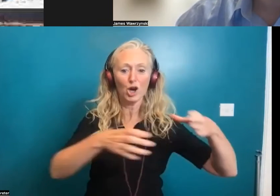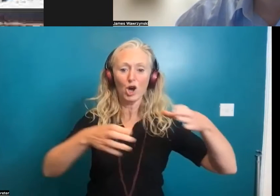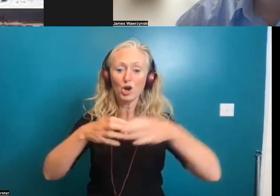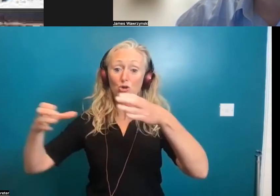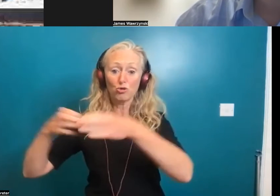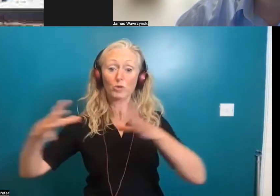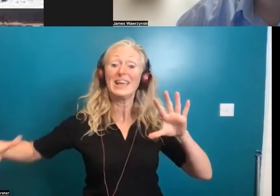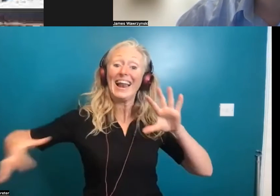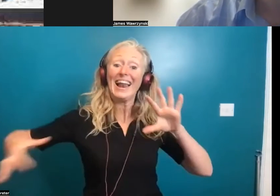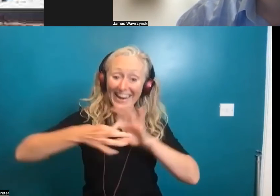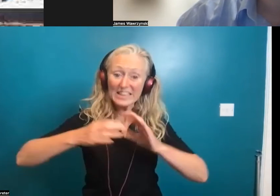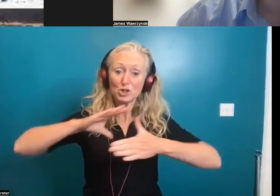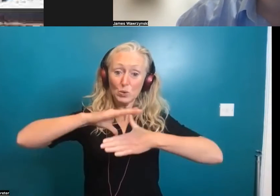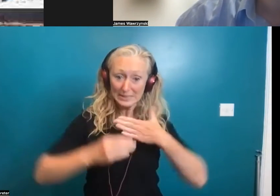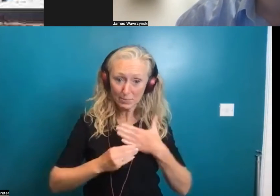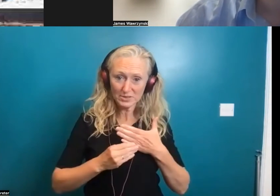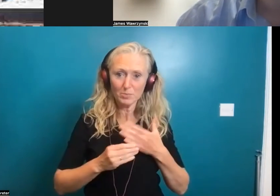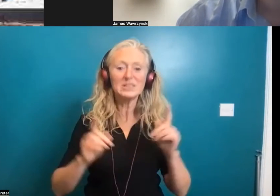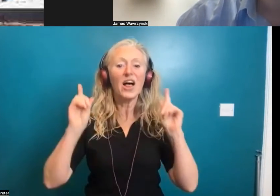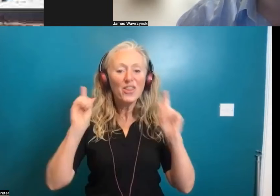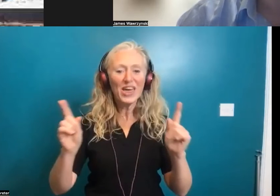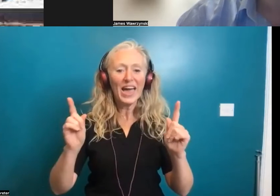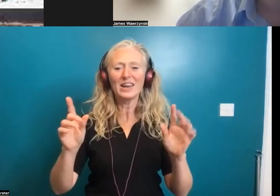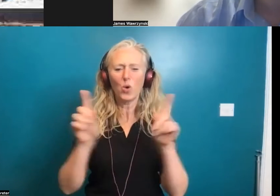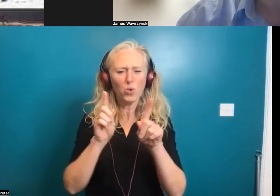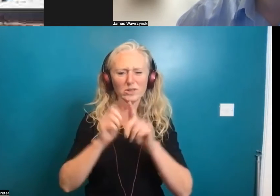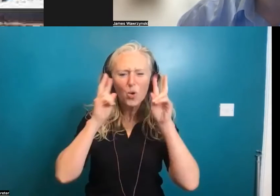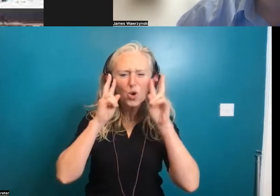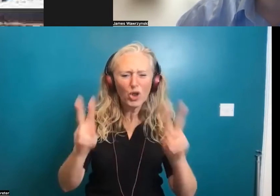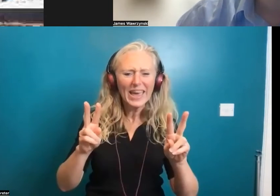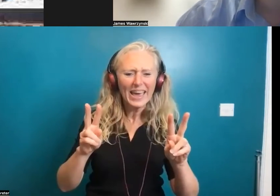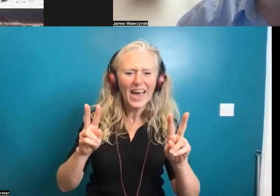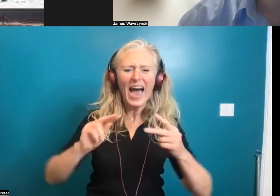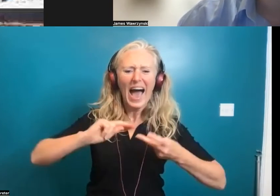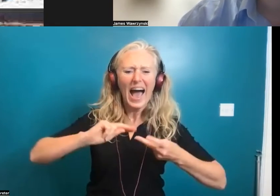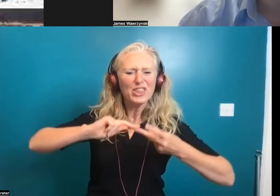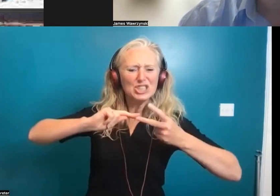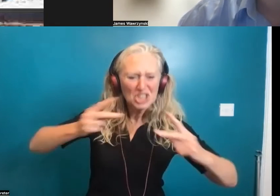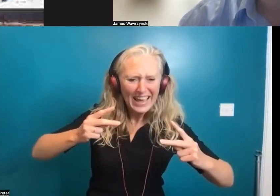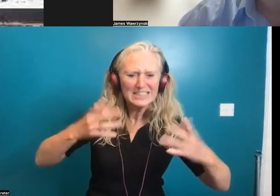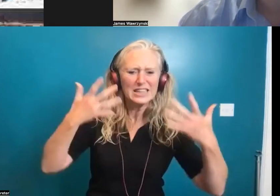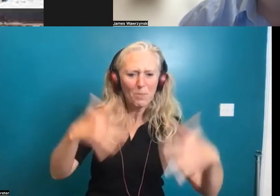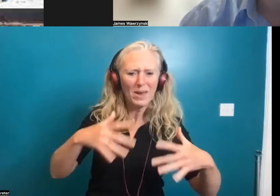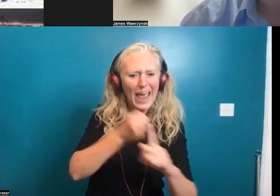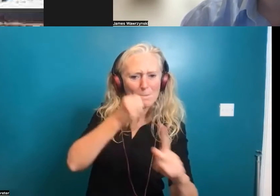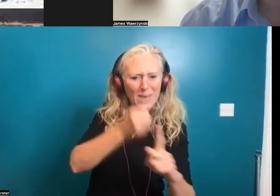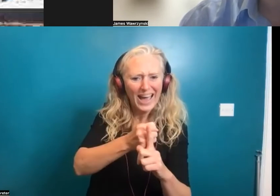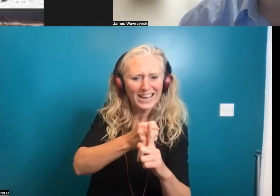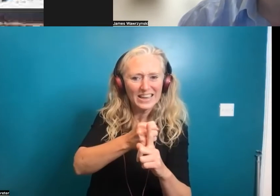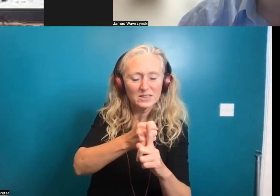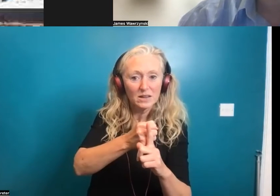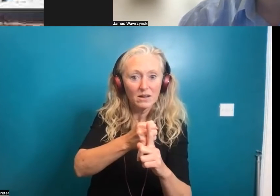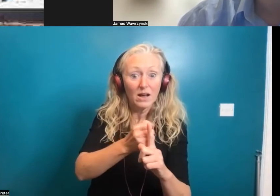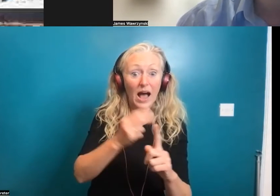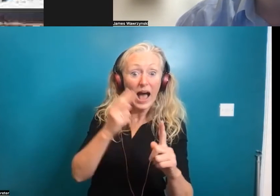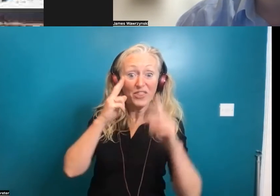but also into the handful of genes that are affected and the thousands of different changes within each gene that can cause it, you can see